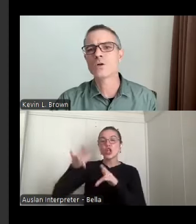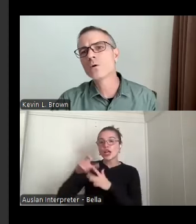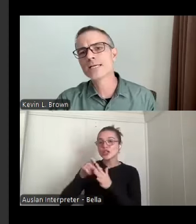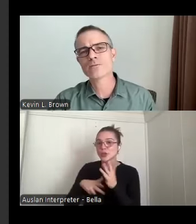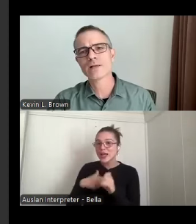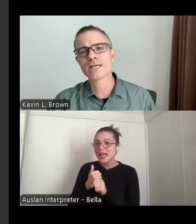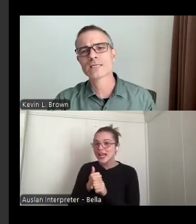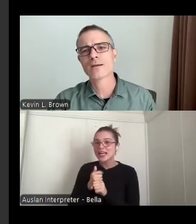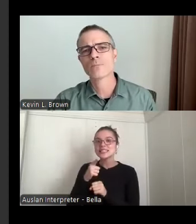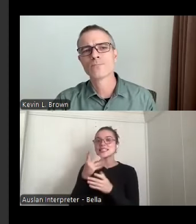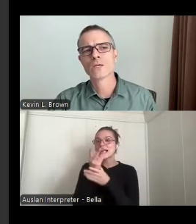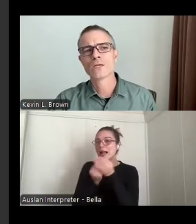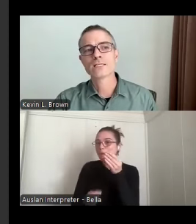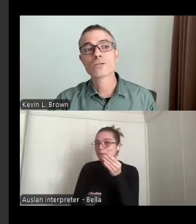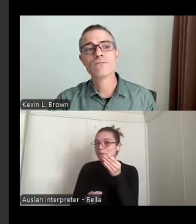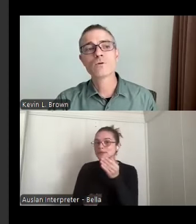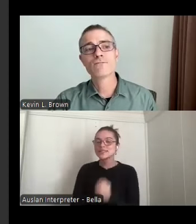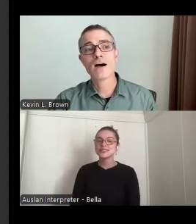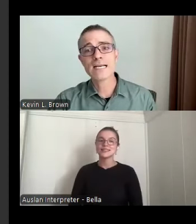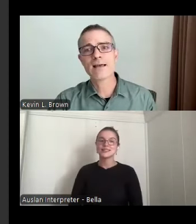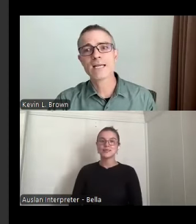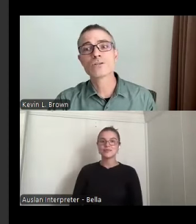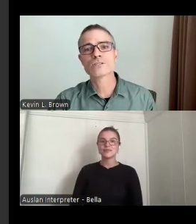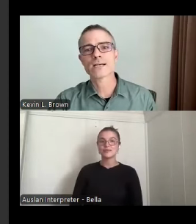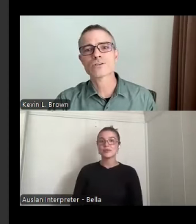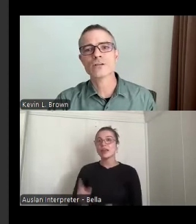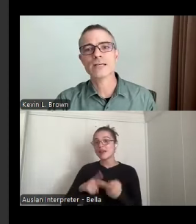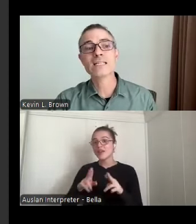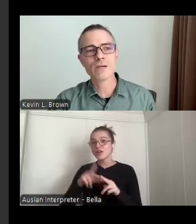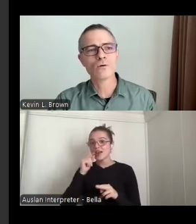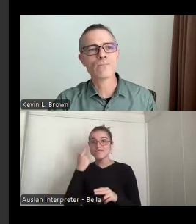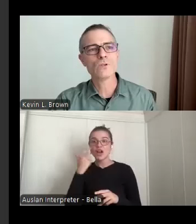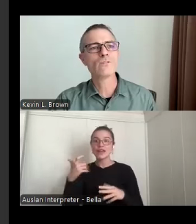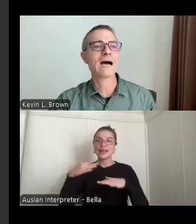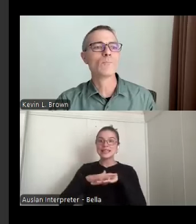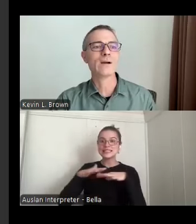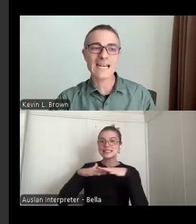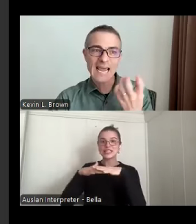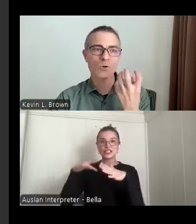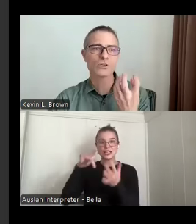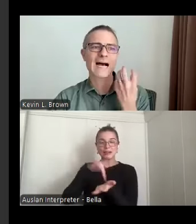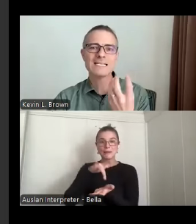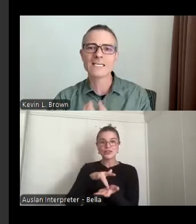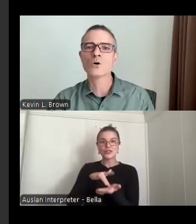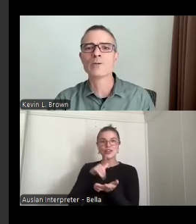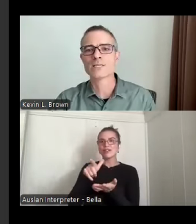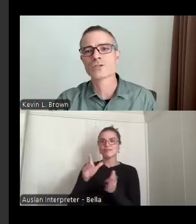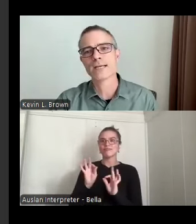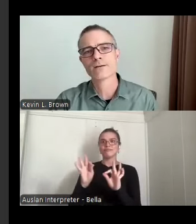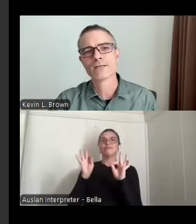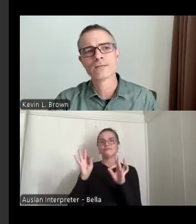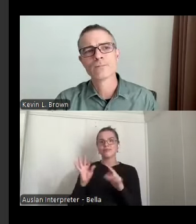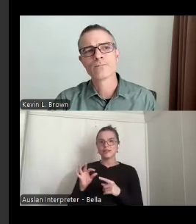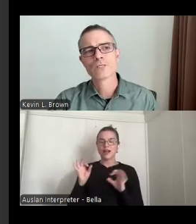and the noise in the landscape. And so if you can find that intersection in the middle, you've at that point nailed your ideal